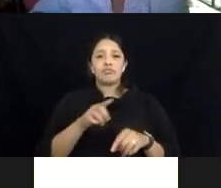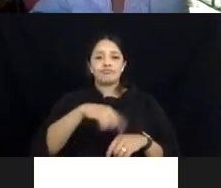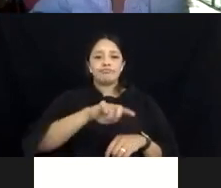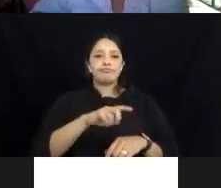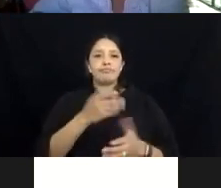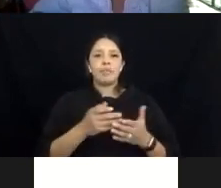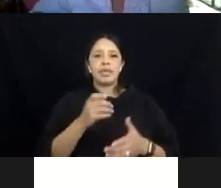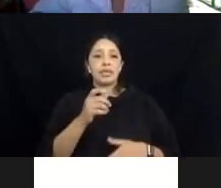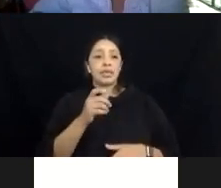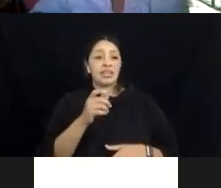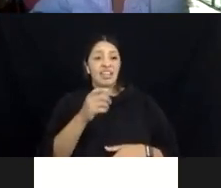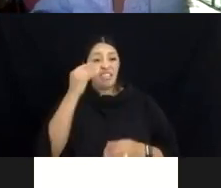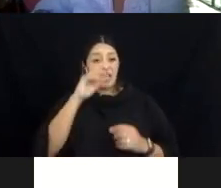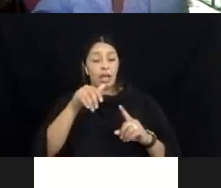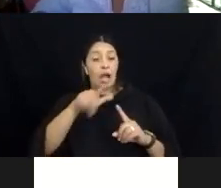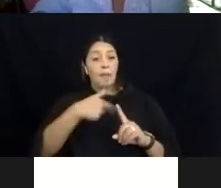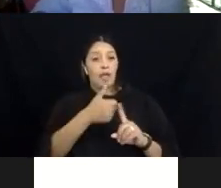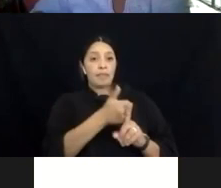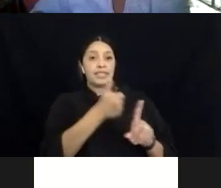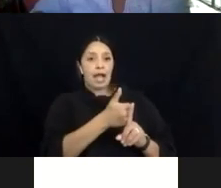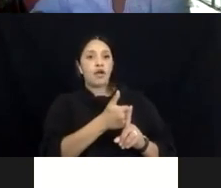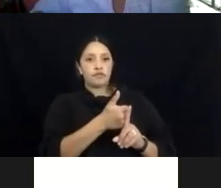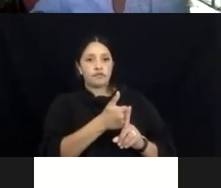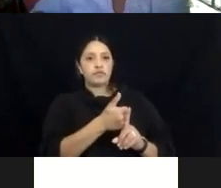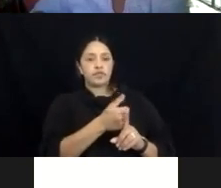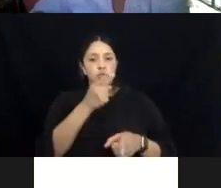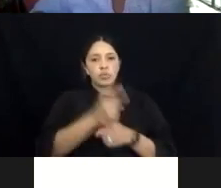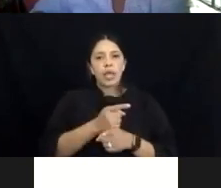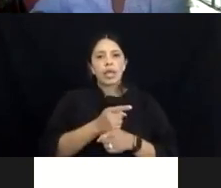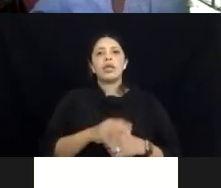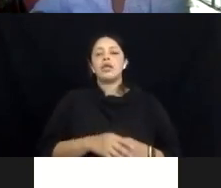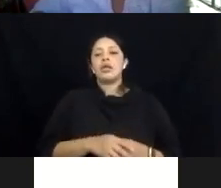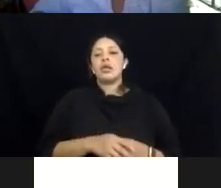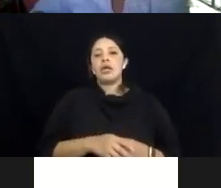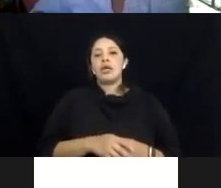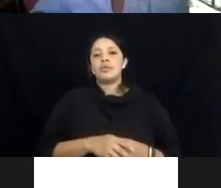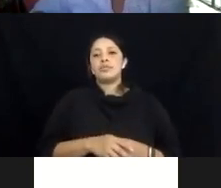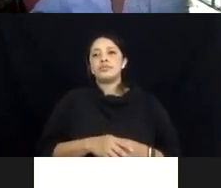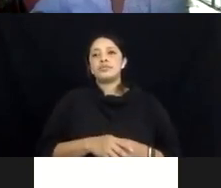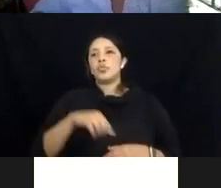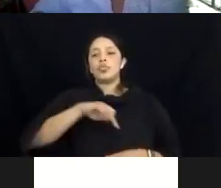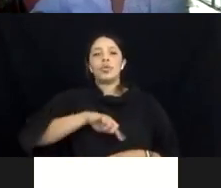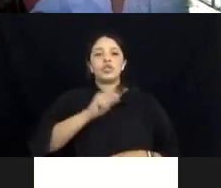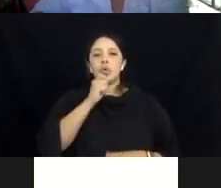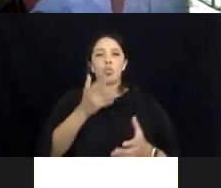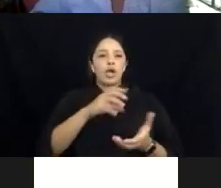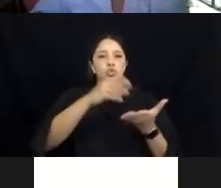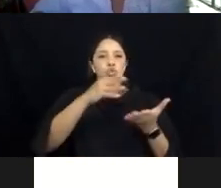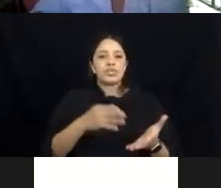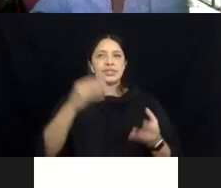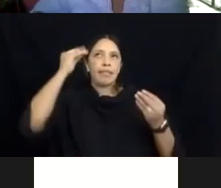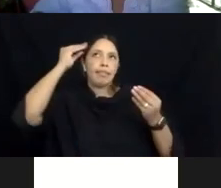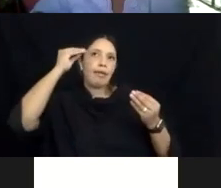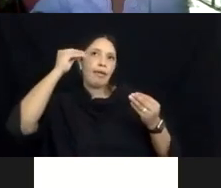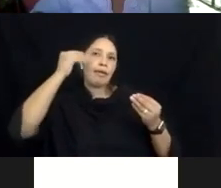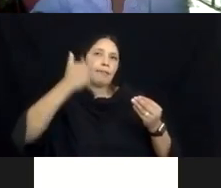how most institutions will say, well, what can you do? How can you make money? And that's what we don't want students to have in their minds is